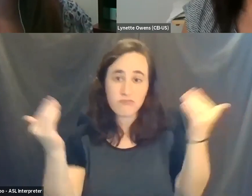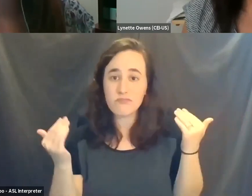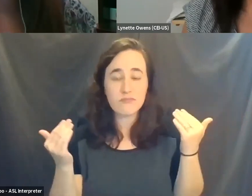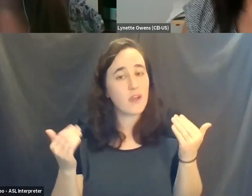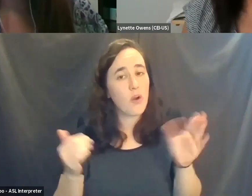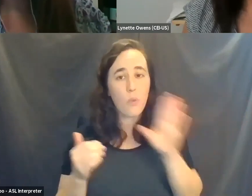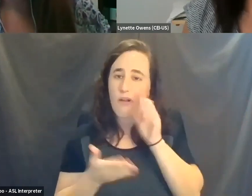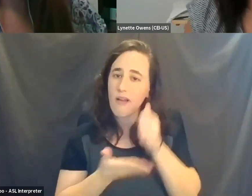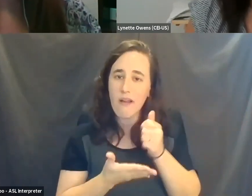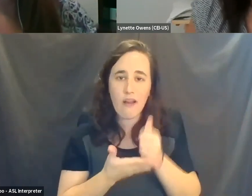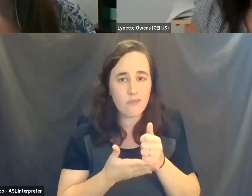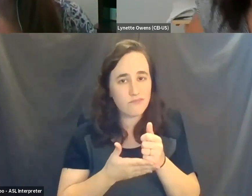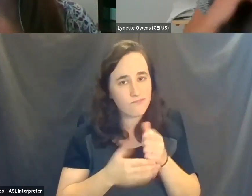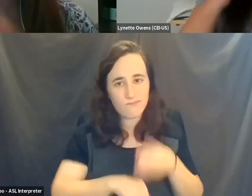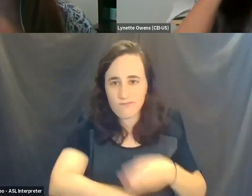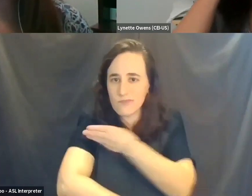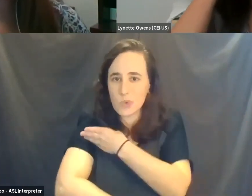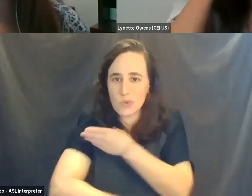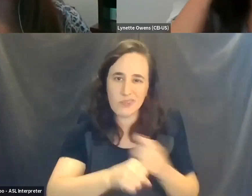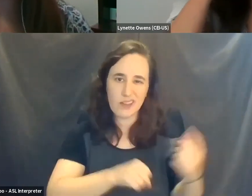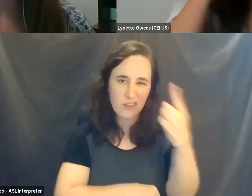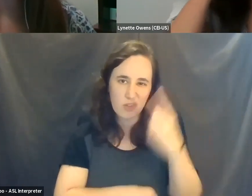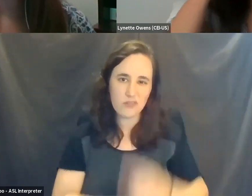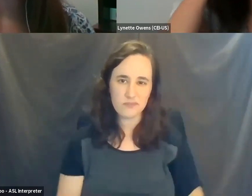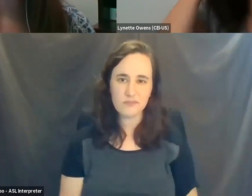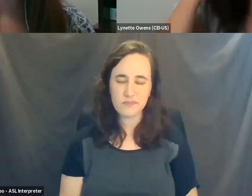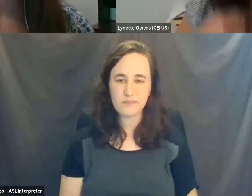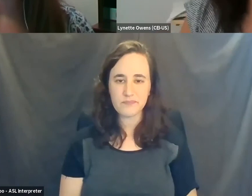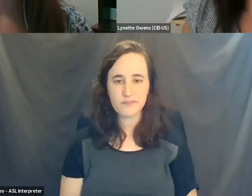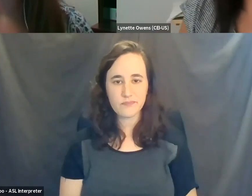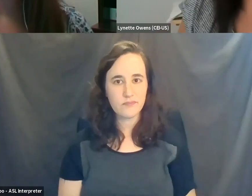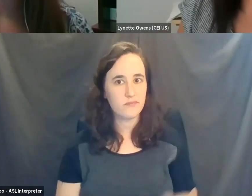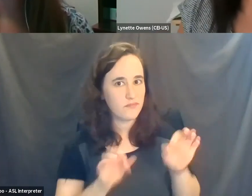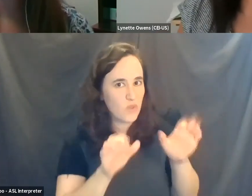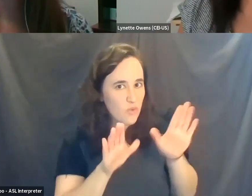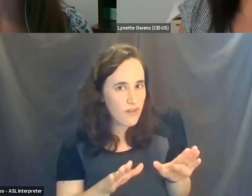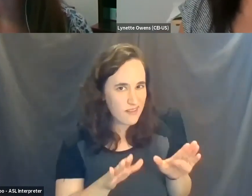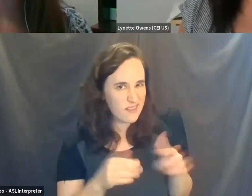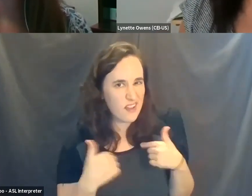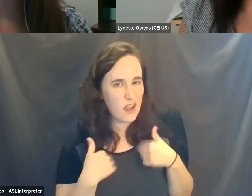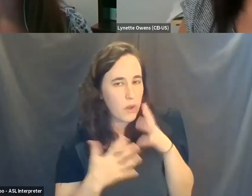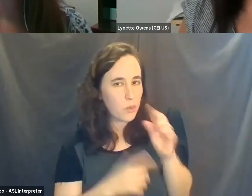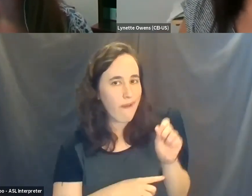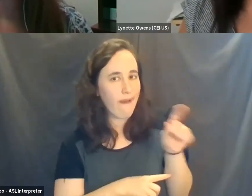everybody. Okay. Well, that's great. I do want to ask this because I feel like